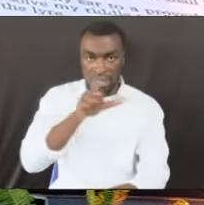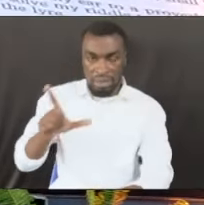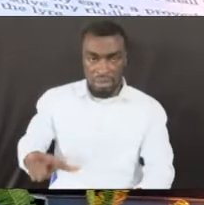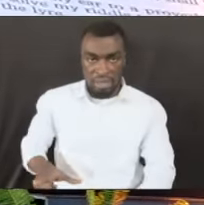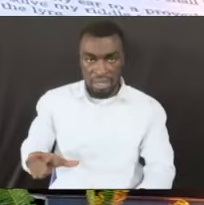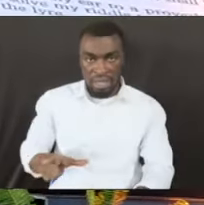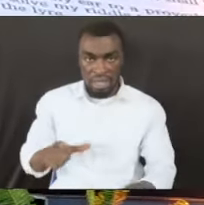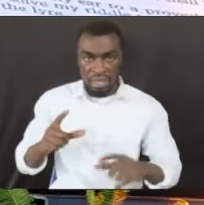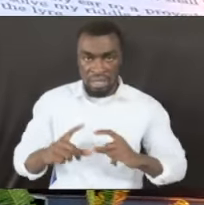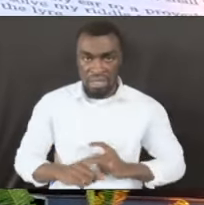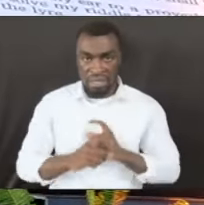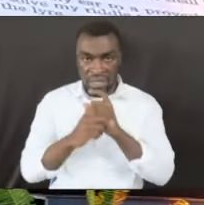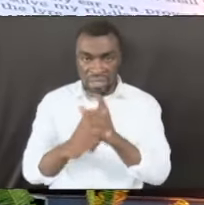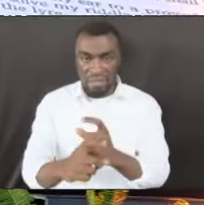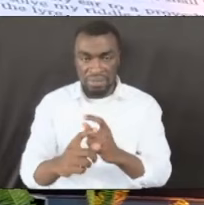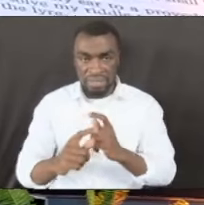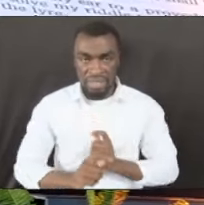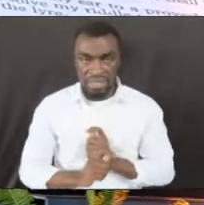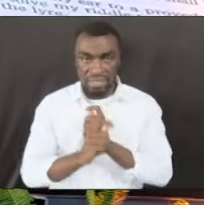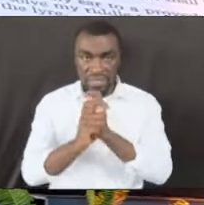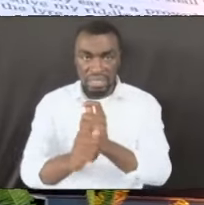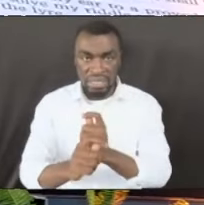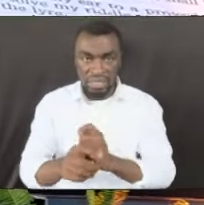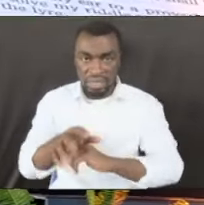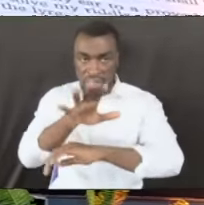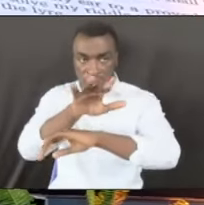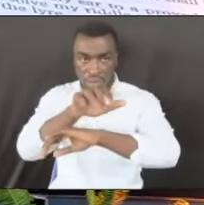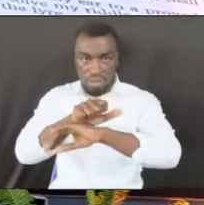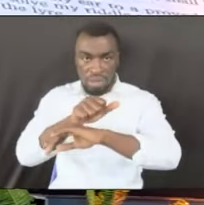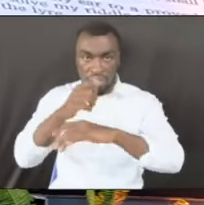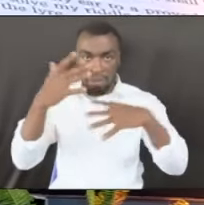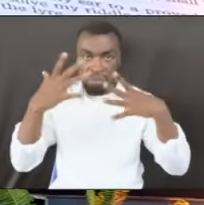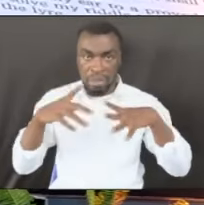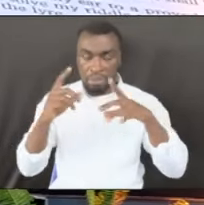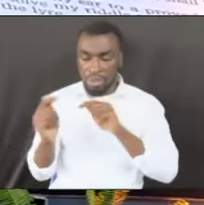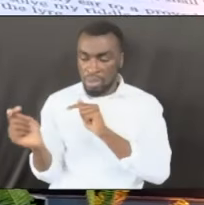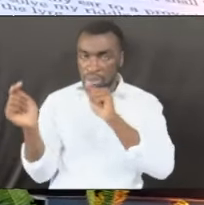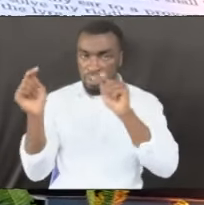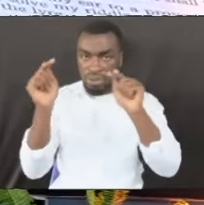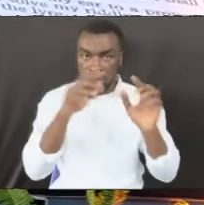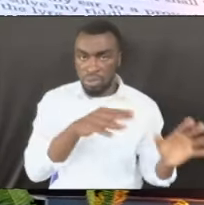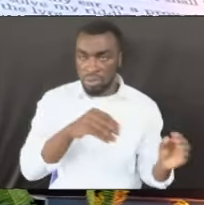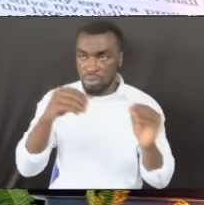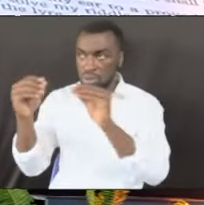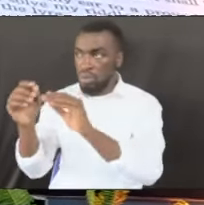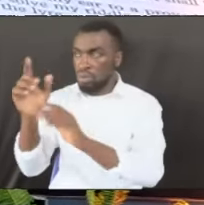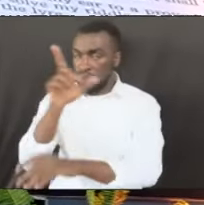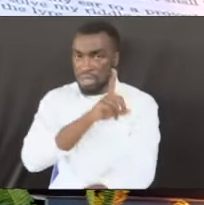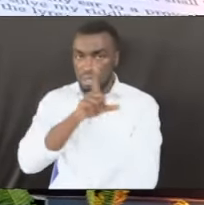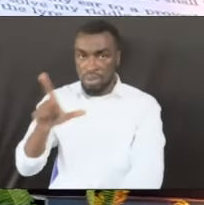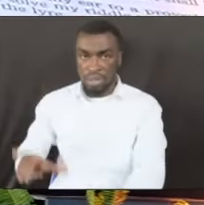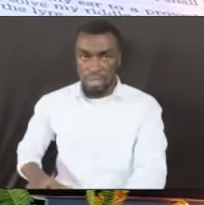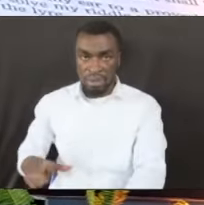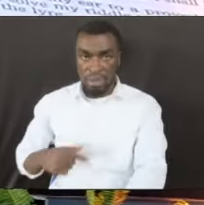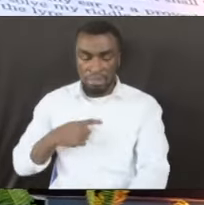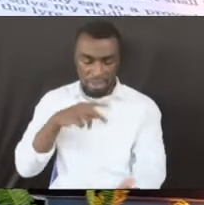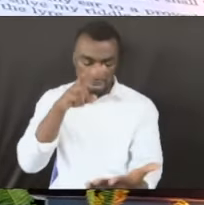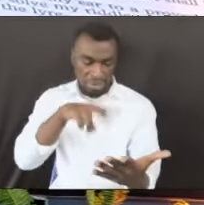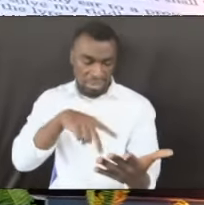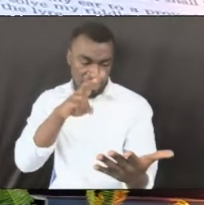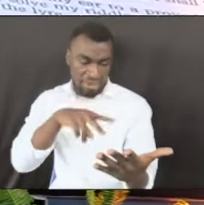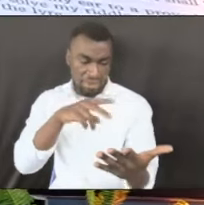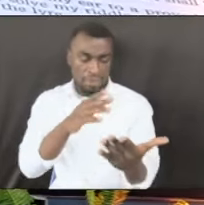talents in calling people to come to the Lord. I'm reading from Christian Service here,